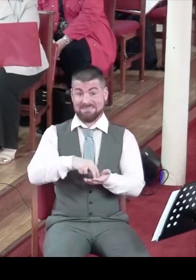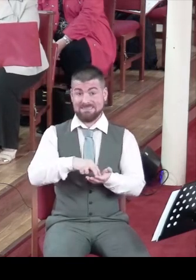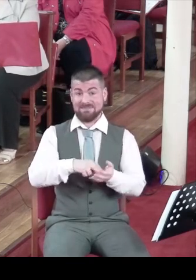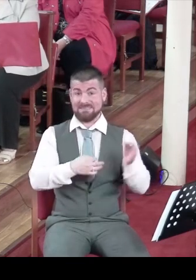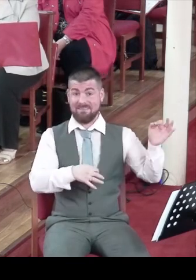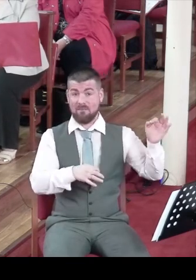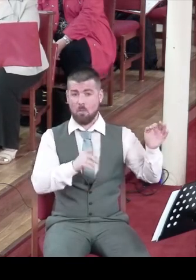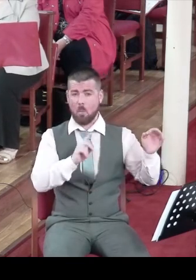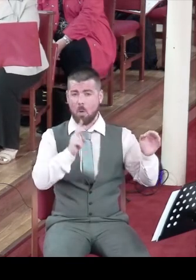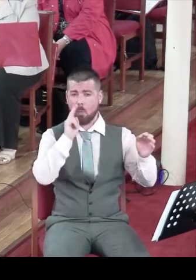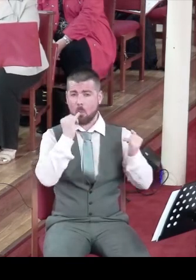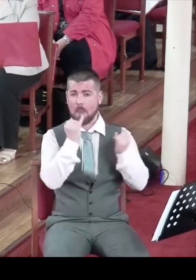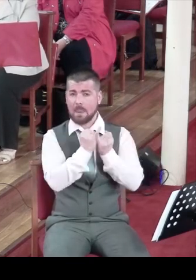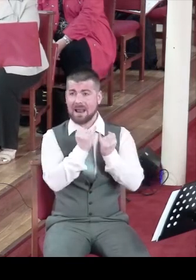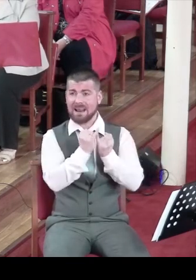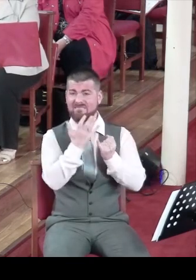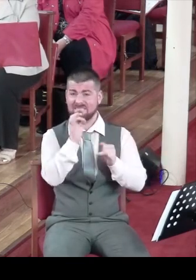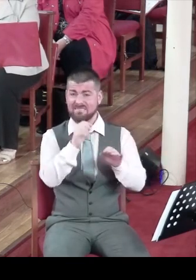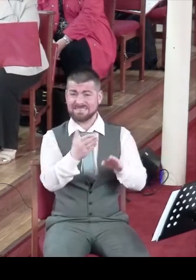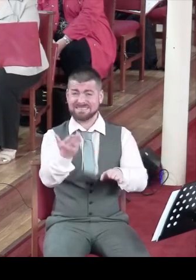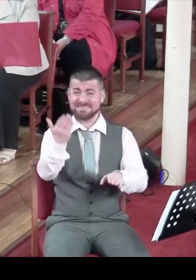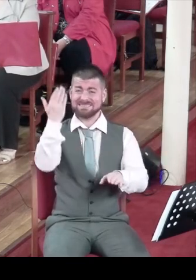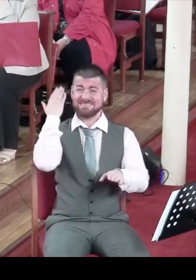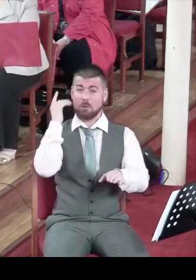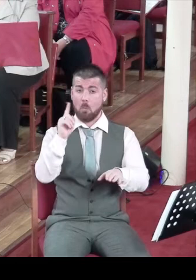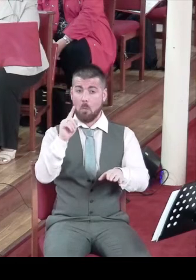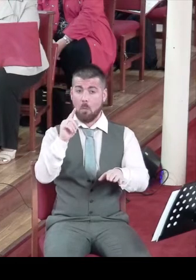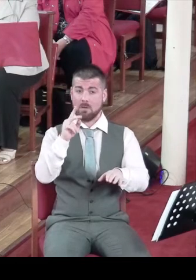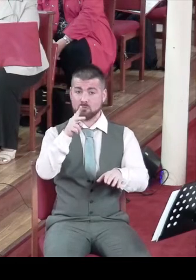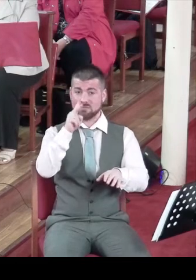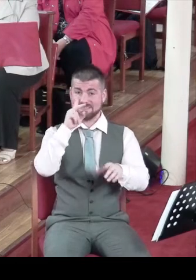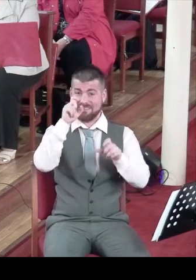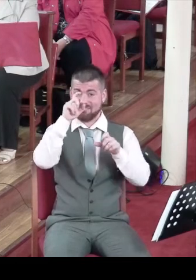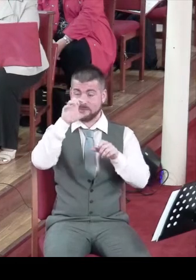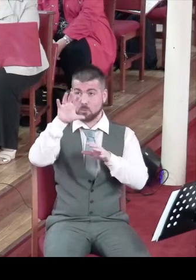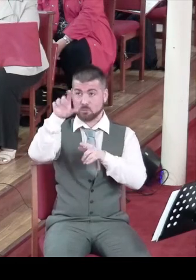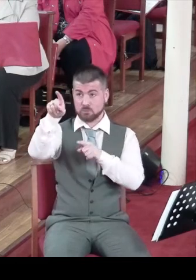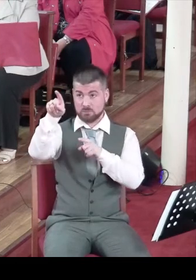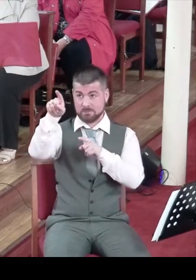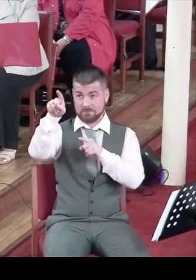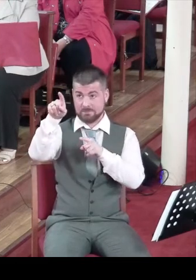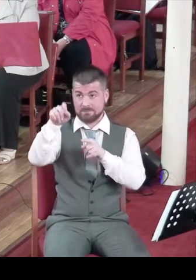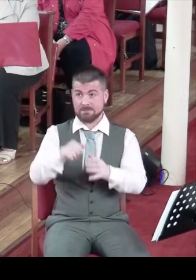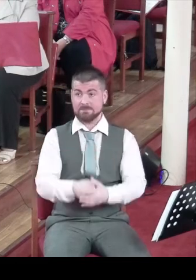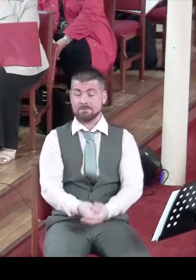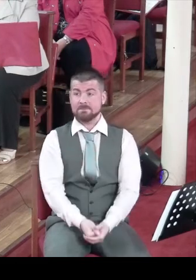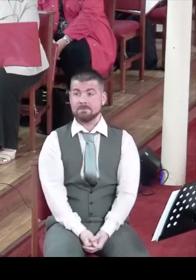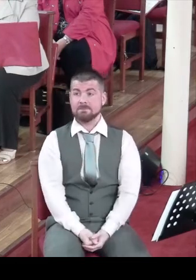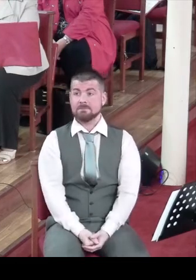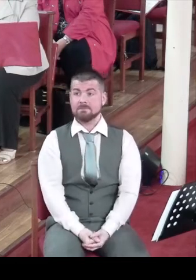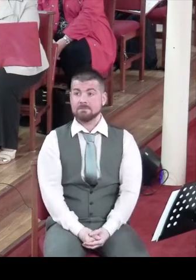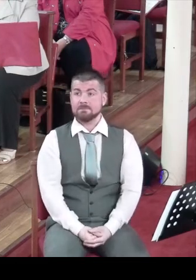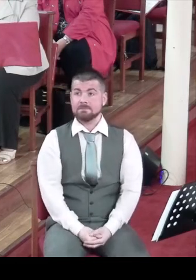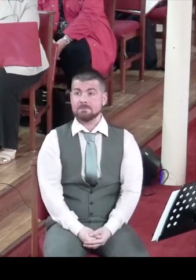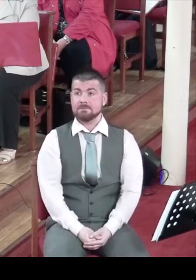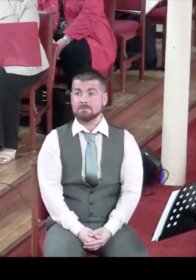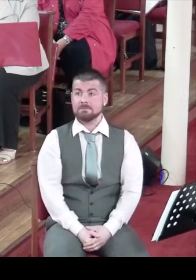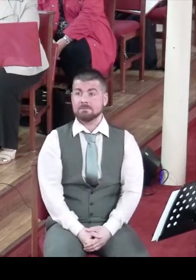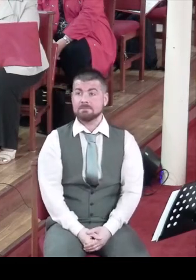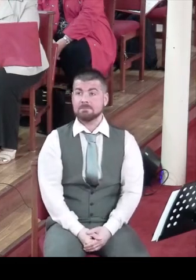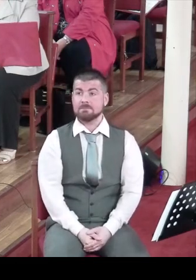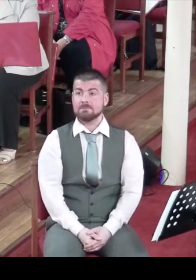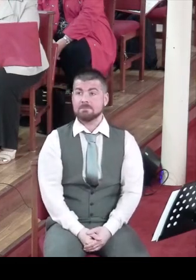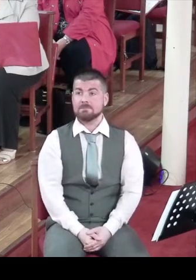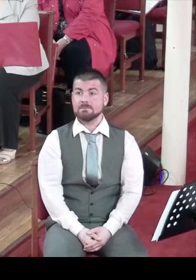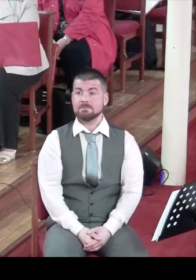like 50 years ago, then the picture on the screen